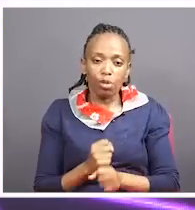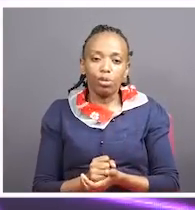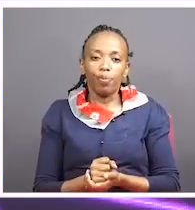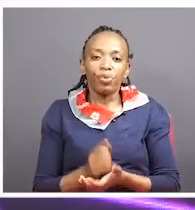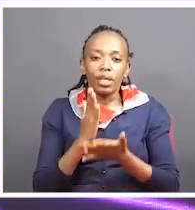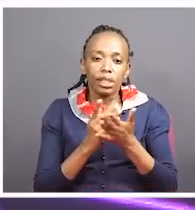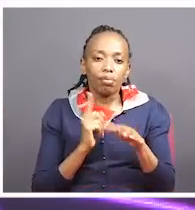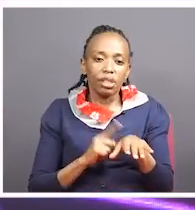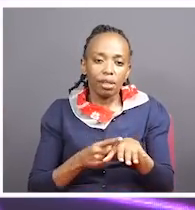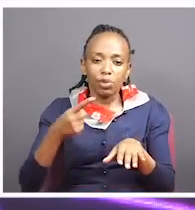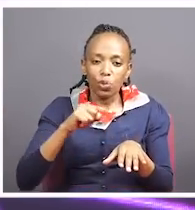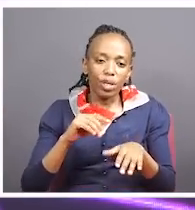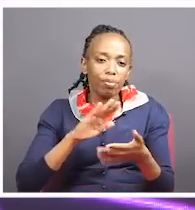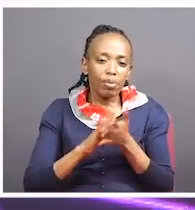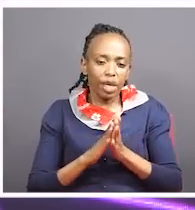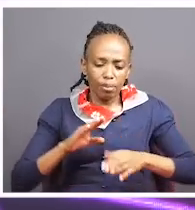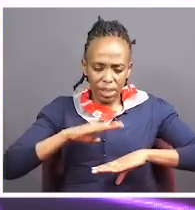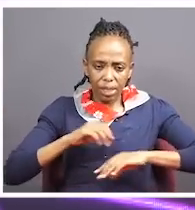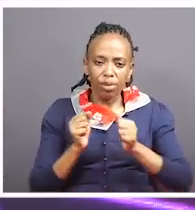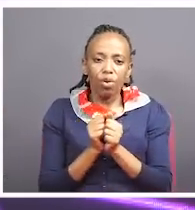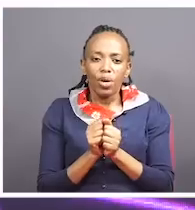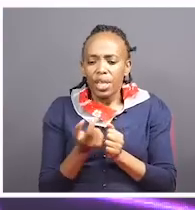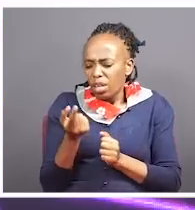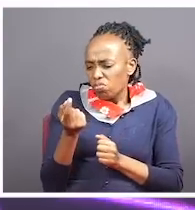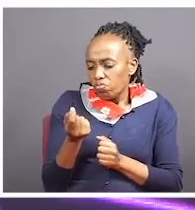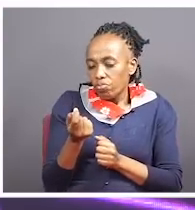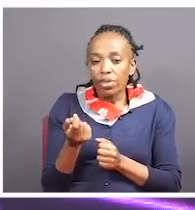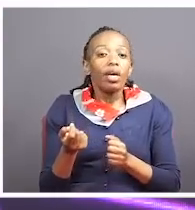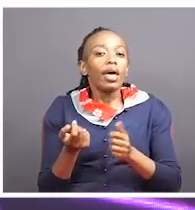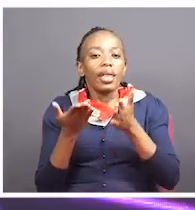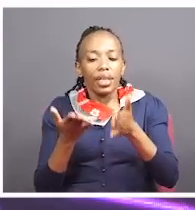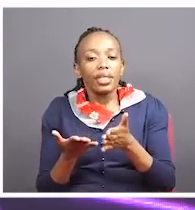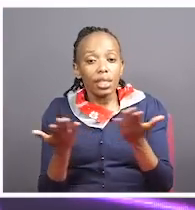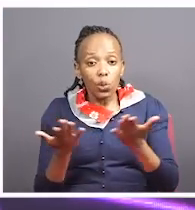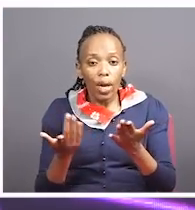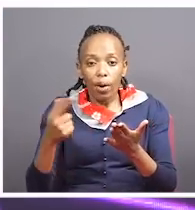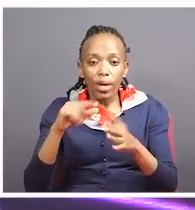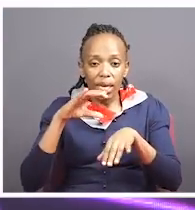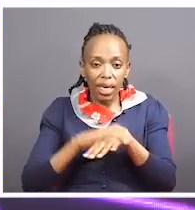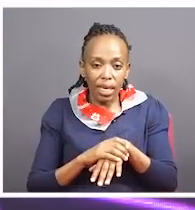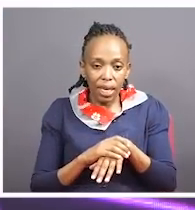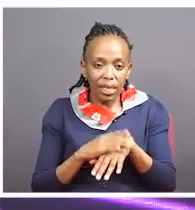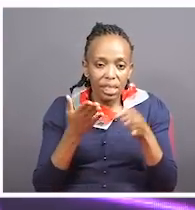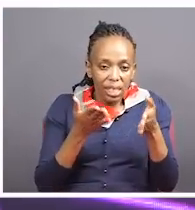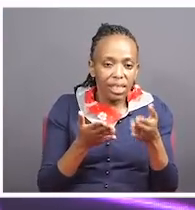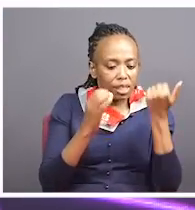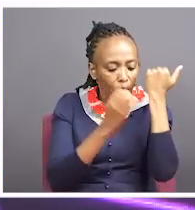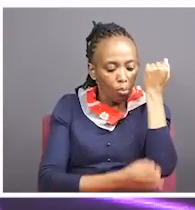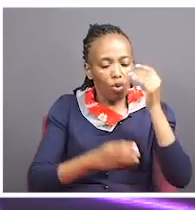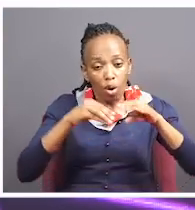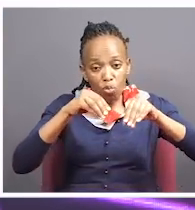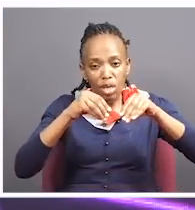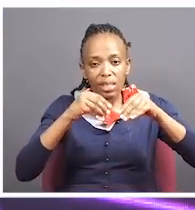could do. Sometimes we get so satisfied with very little. And this is where we get this